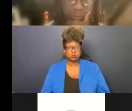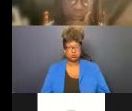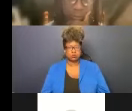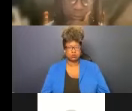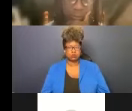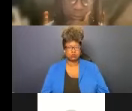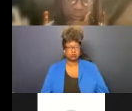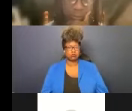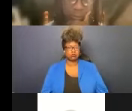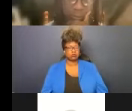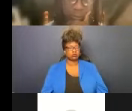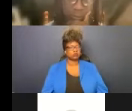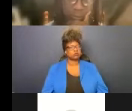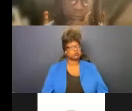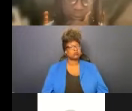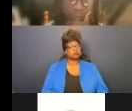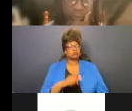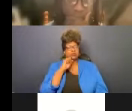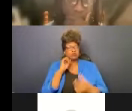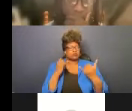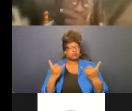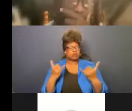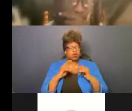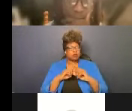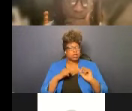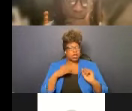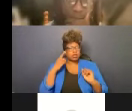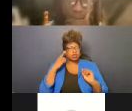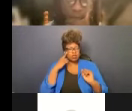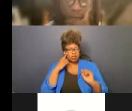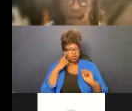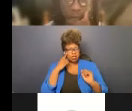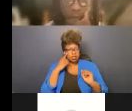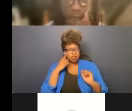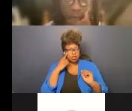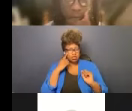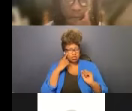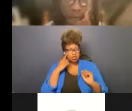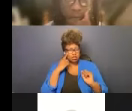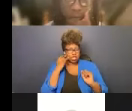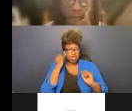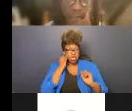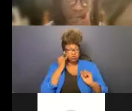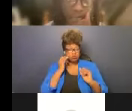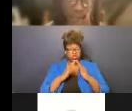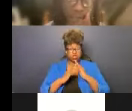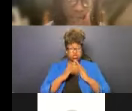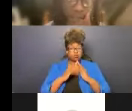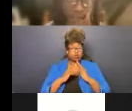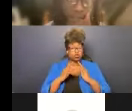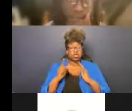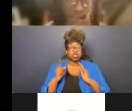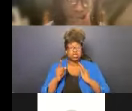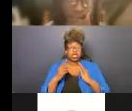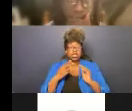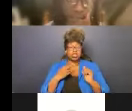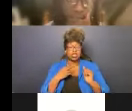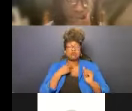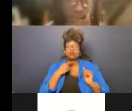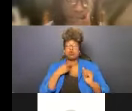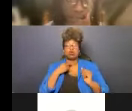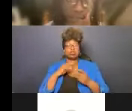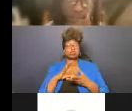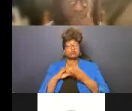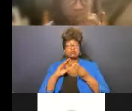at this time, but I think if, community groups voice their, support for stormwater utility,